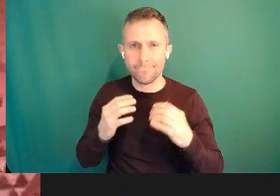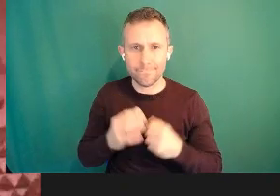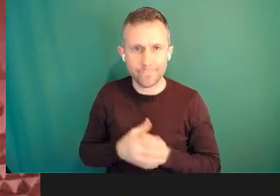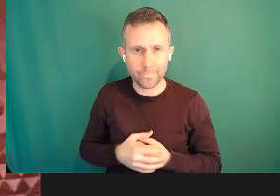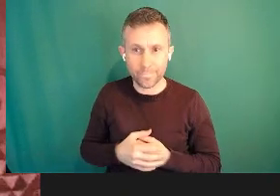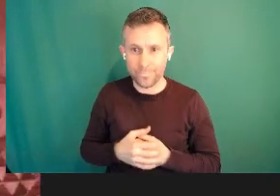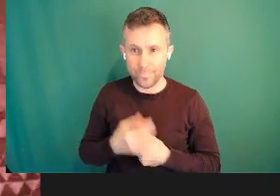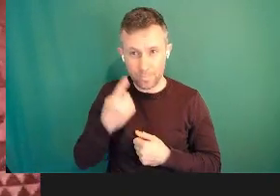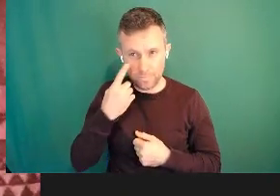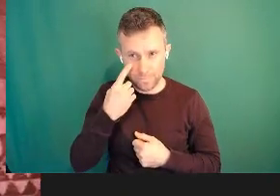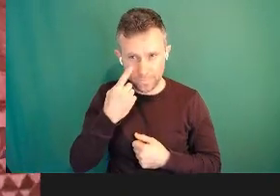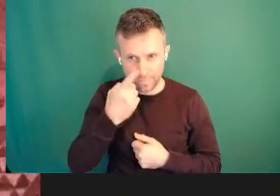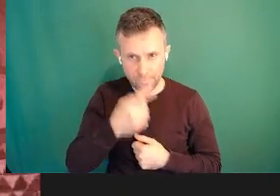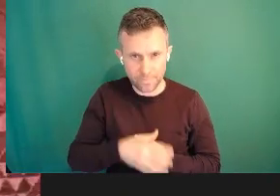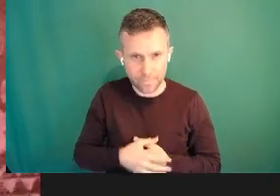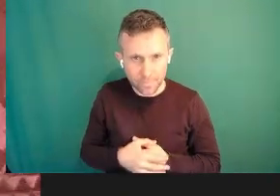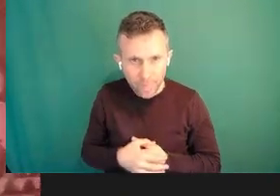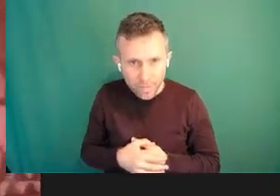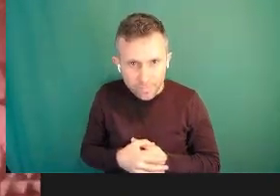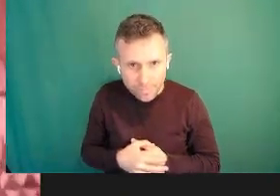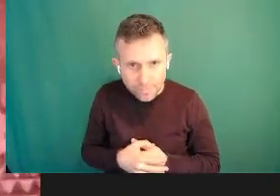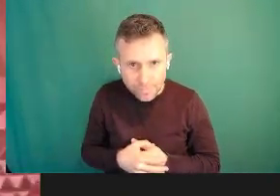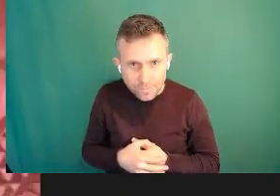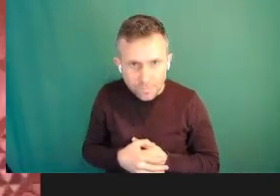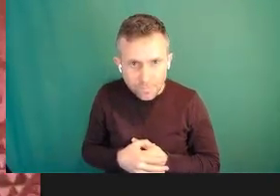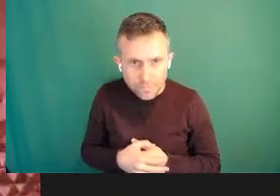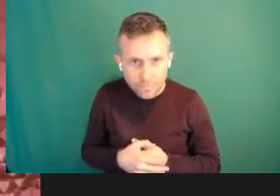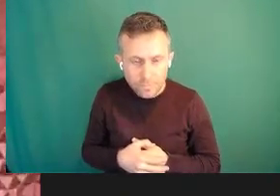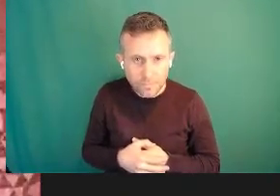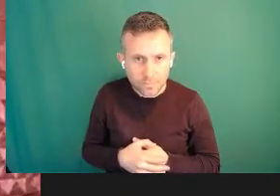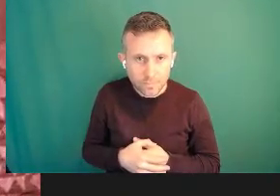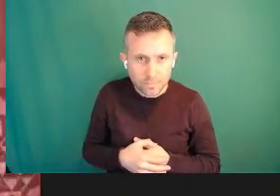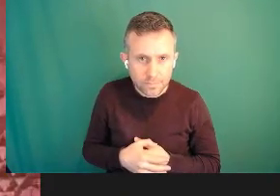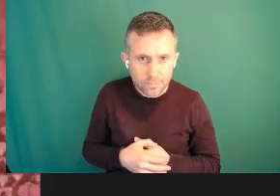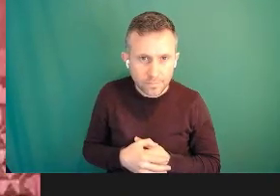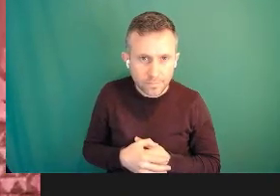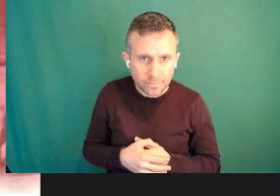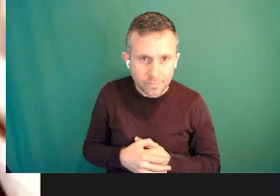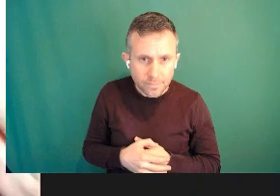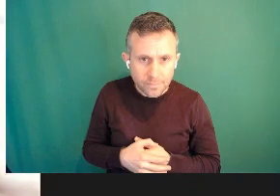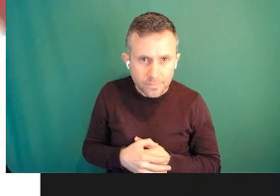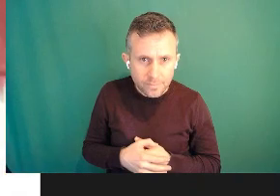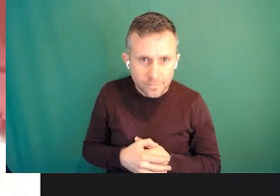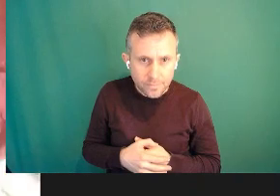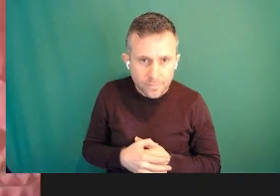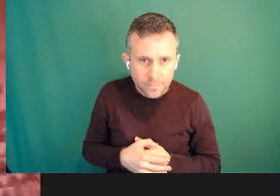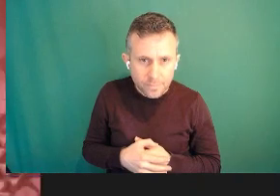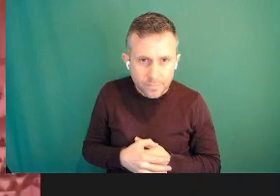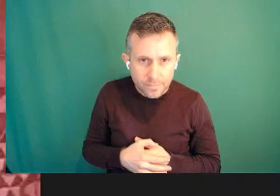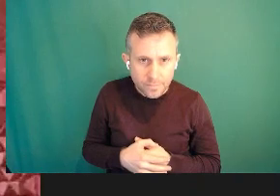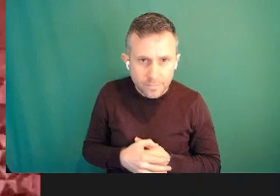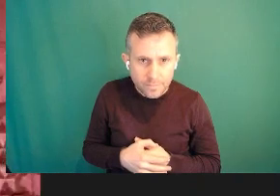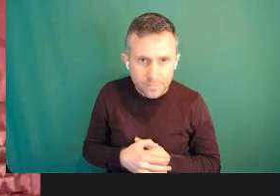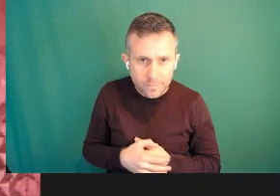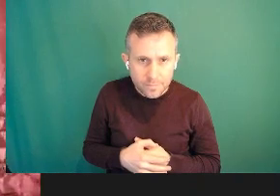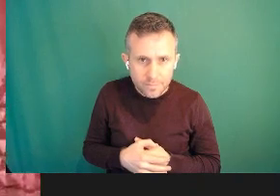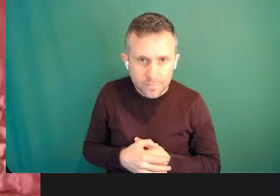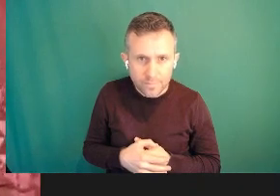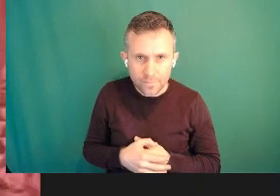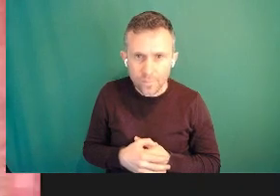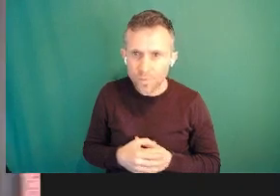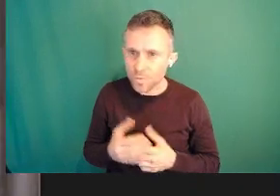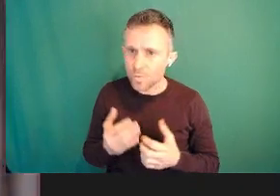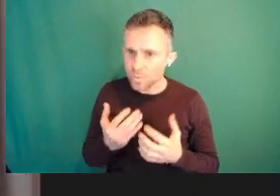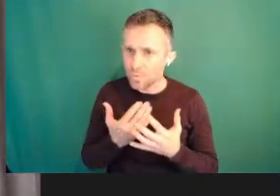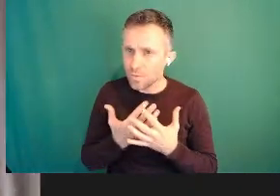circle here, and another one here, and another one here. There's actually quite a few more, and they make this daisy